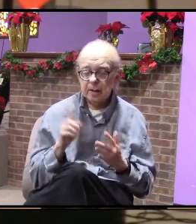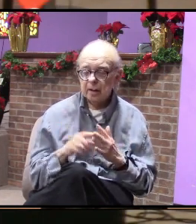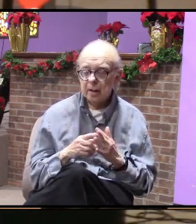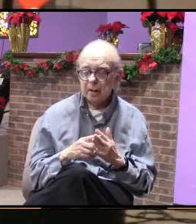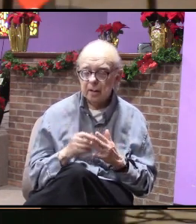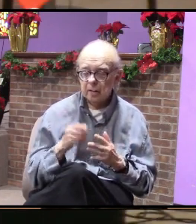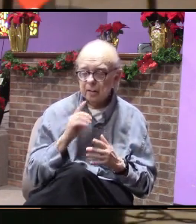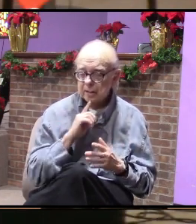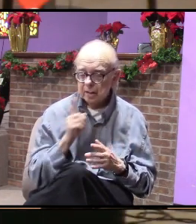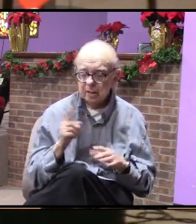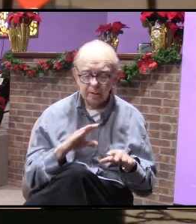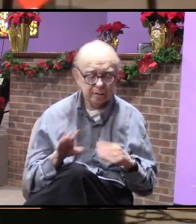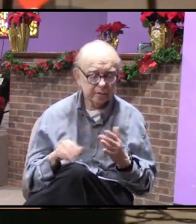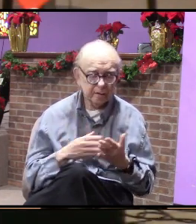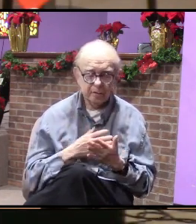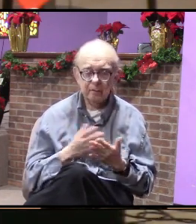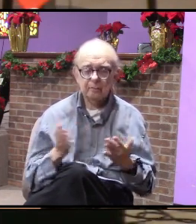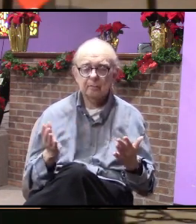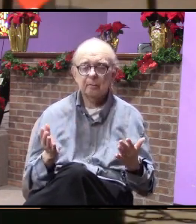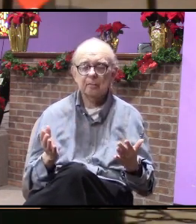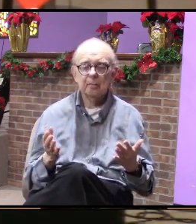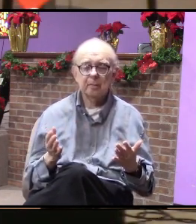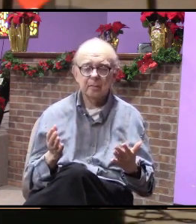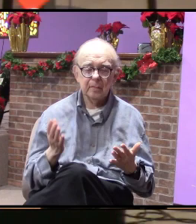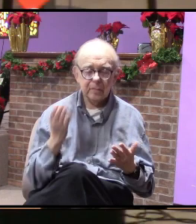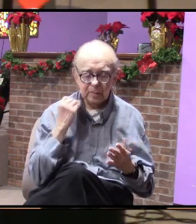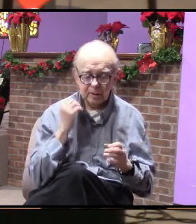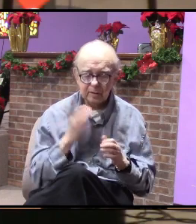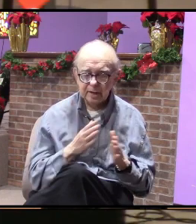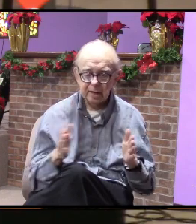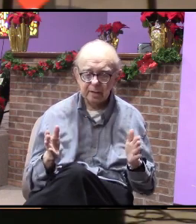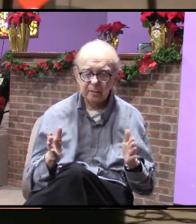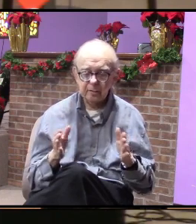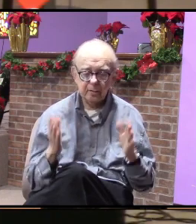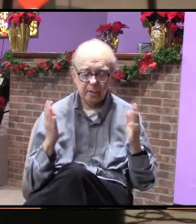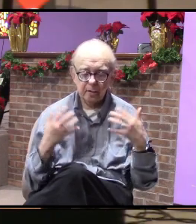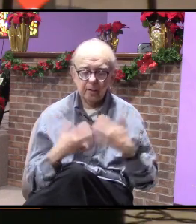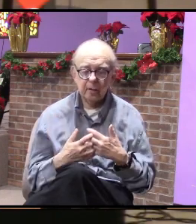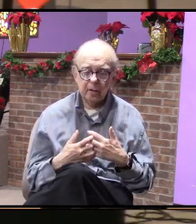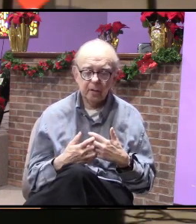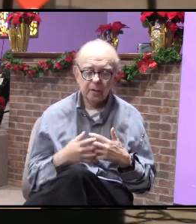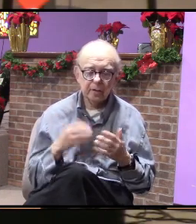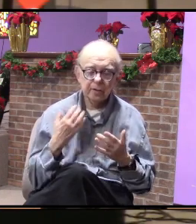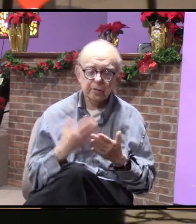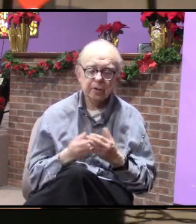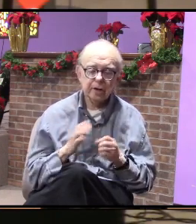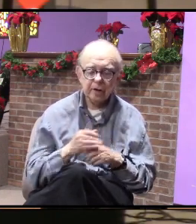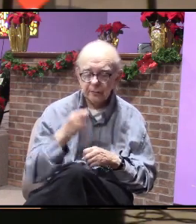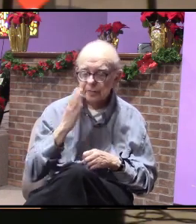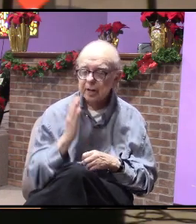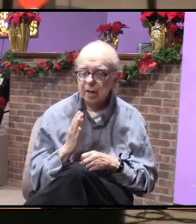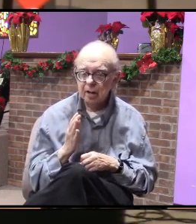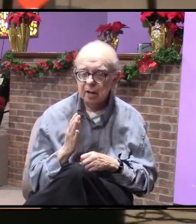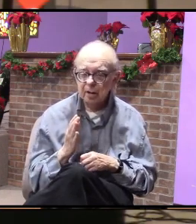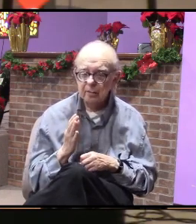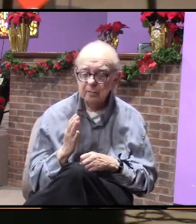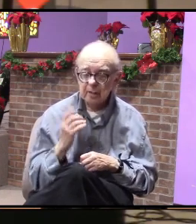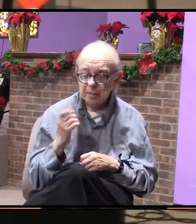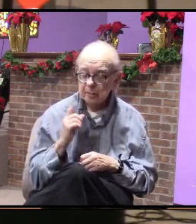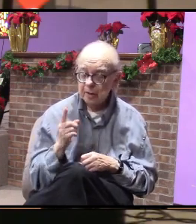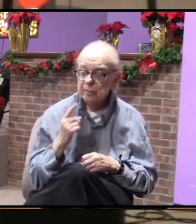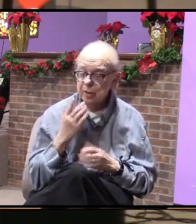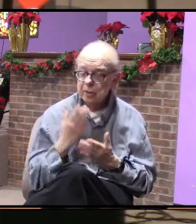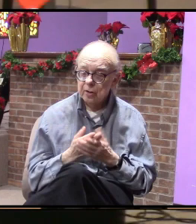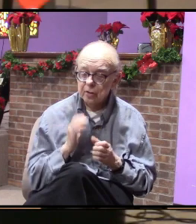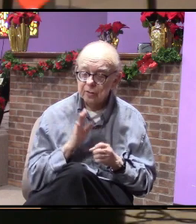beginning, and God's doing all of this stuff, if getting in the groove was good enough for Him, don't you think it should be